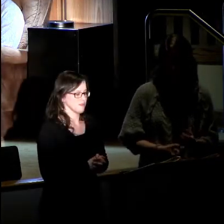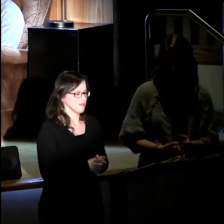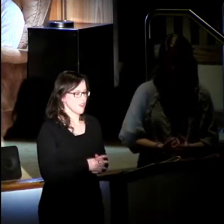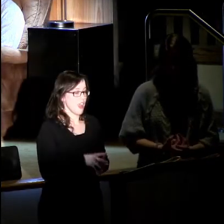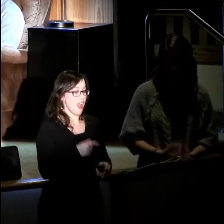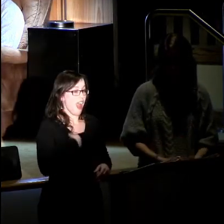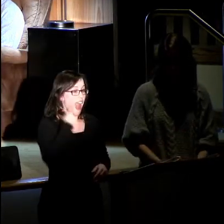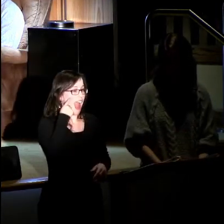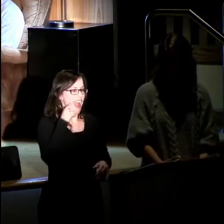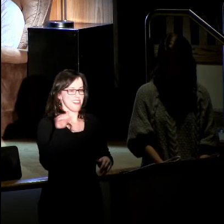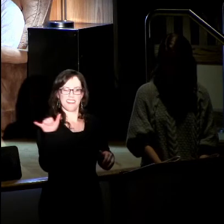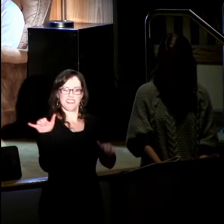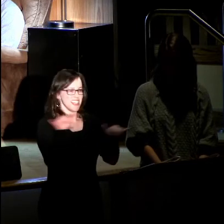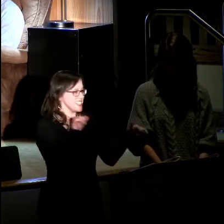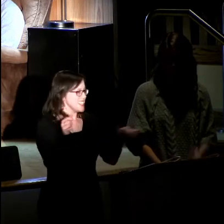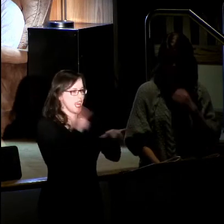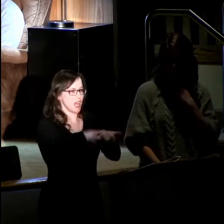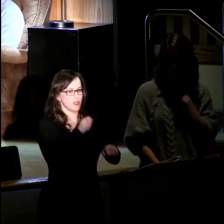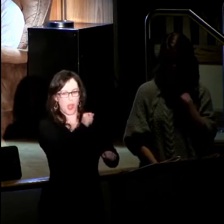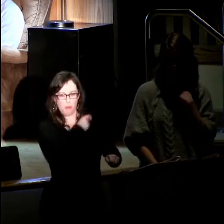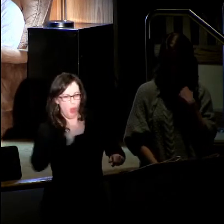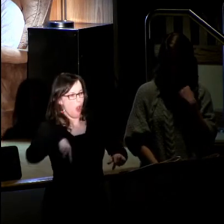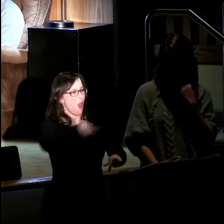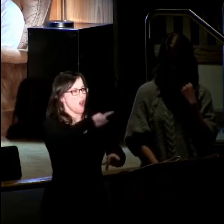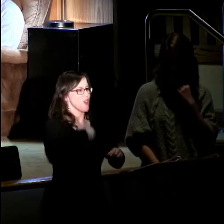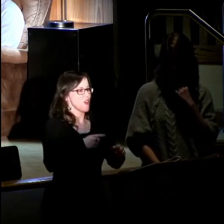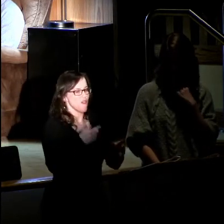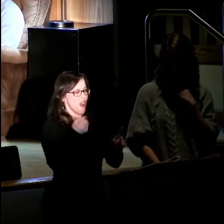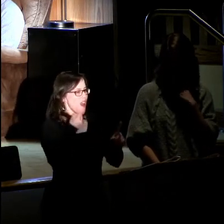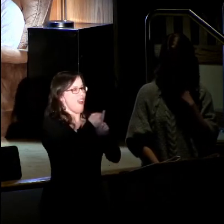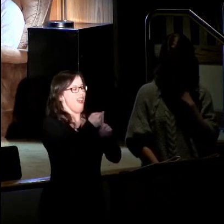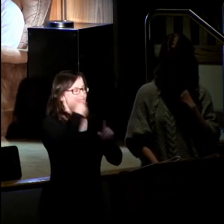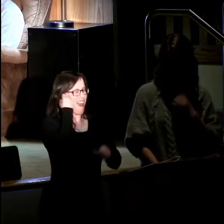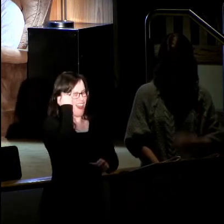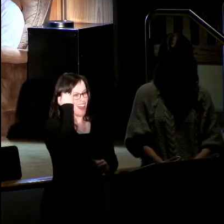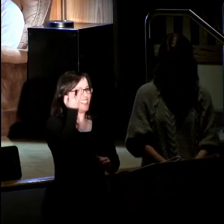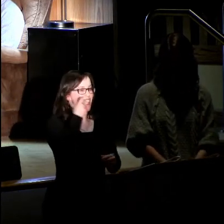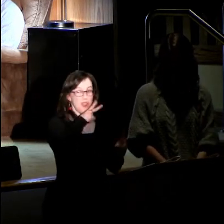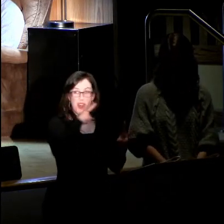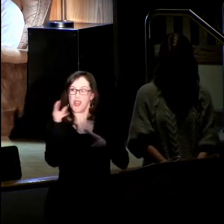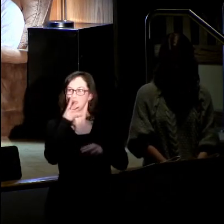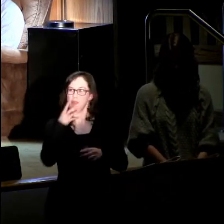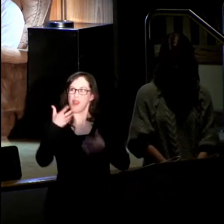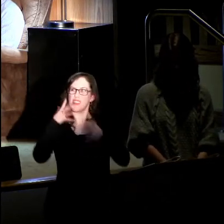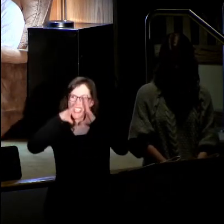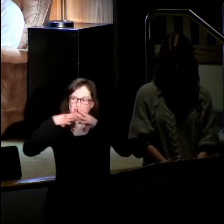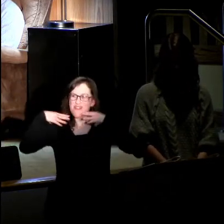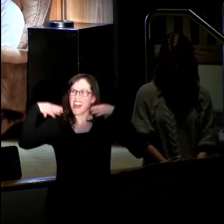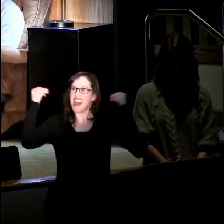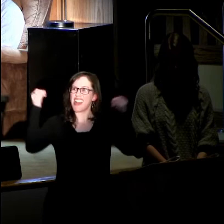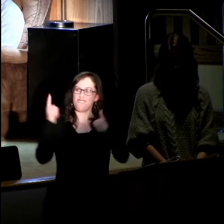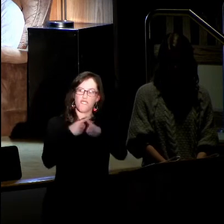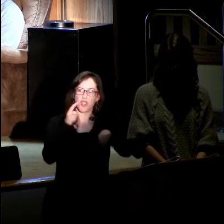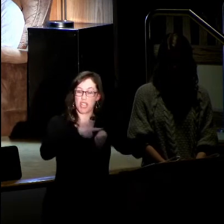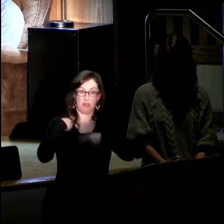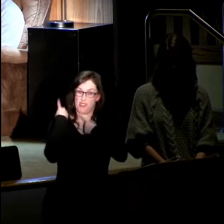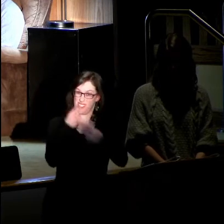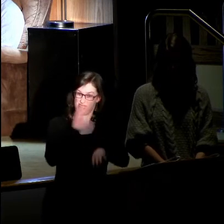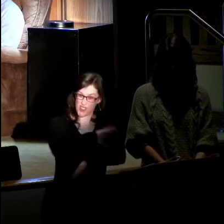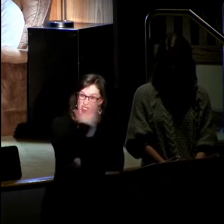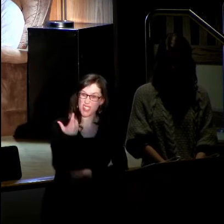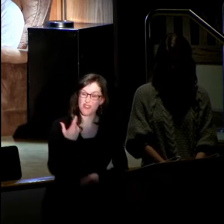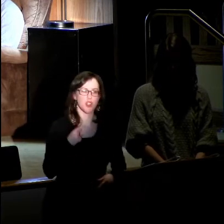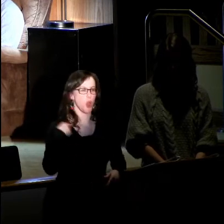I think the idea hit us all at the same time. We looked at Mom, who was smiling for the first time since Christmas. As soon as we got home, we